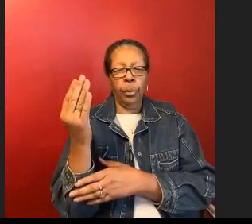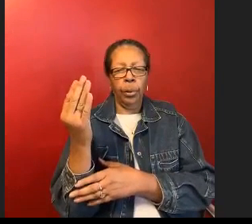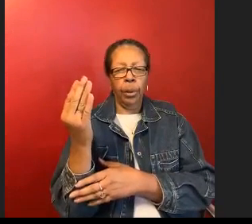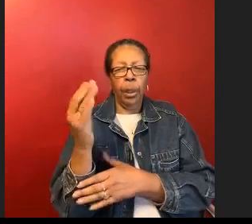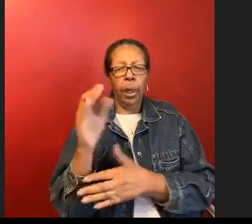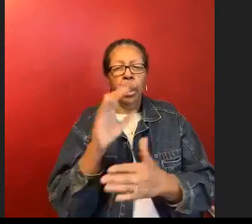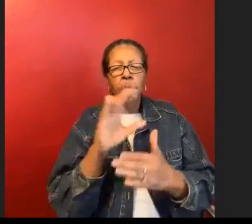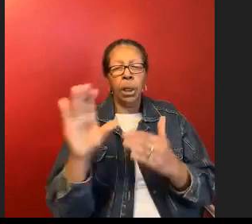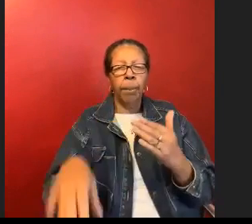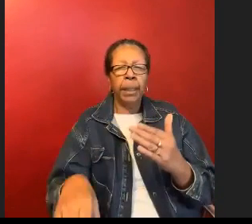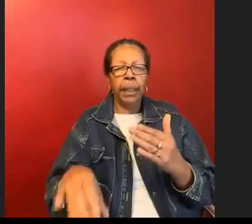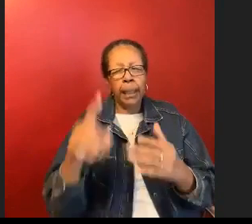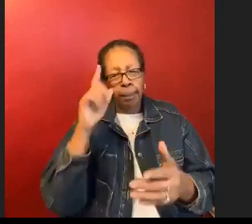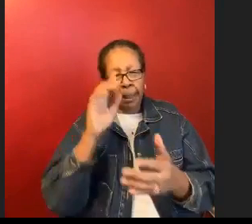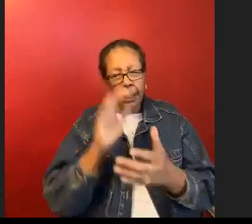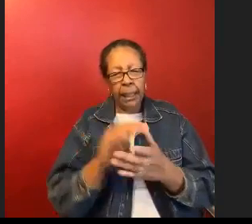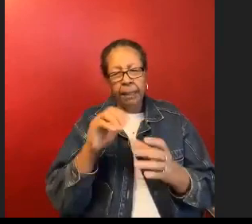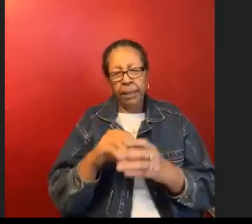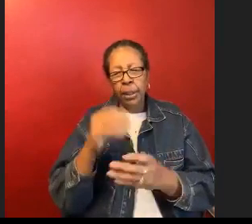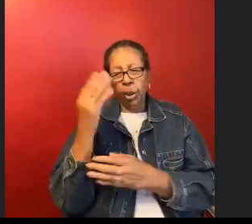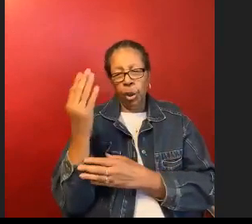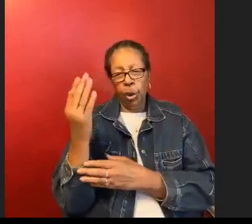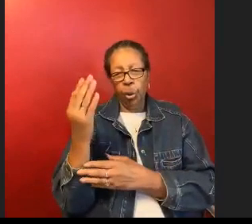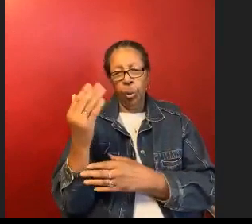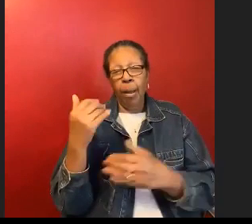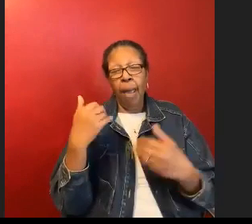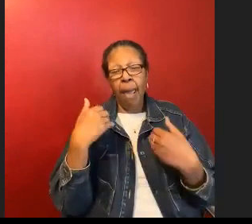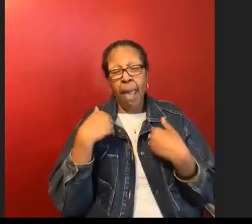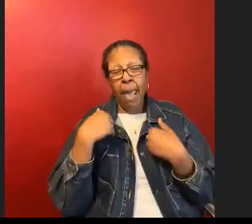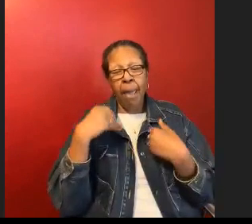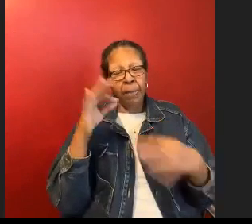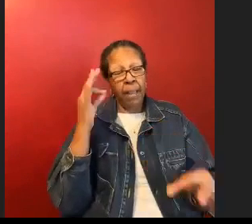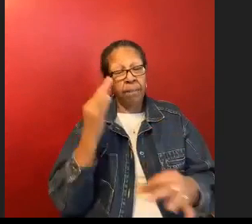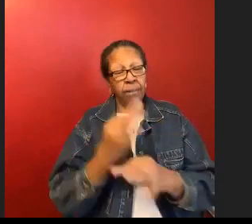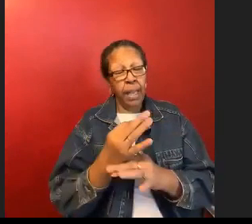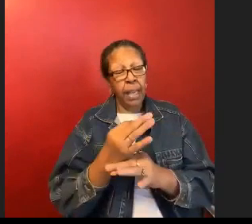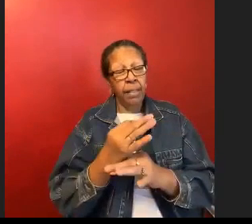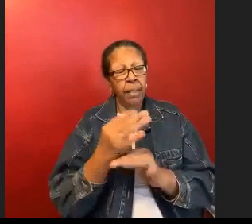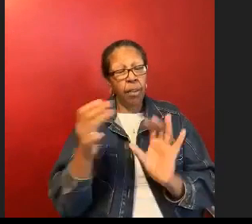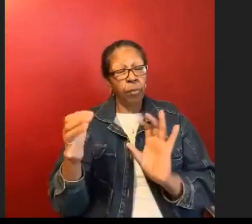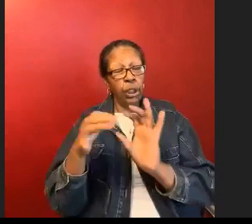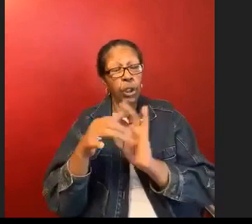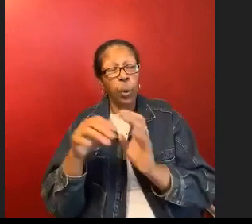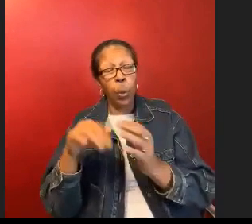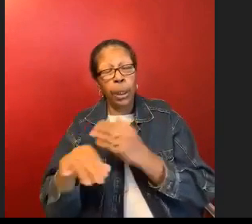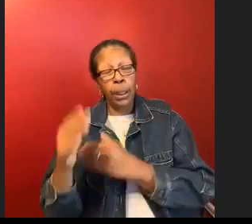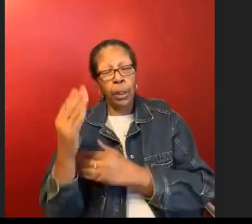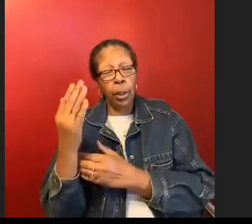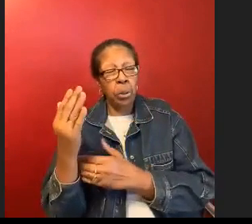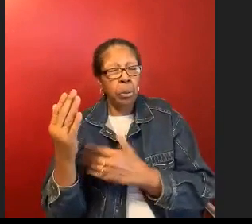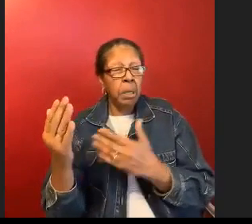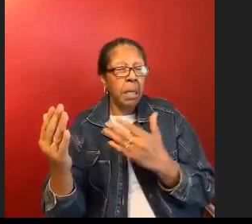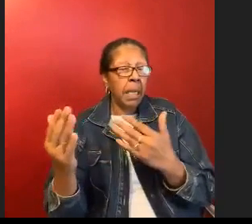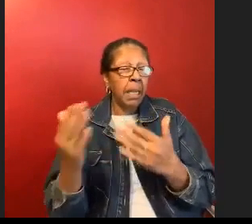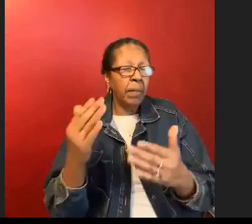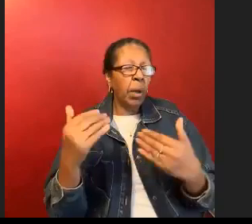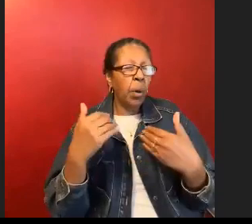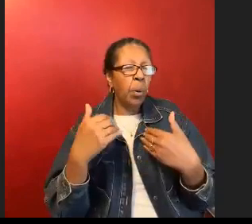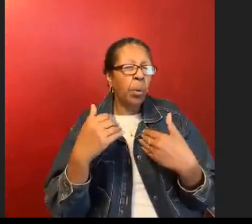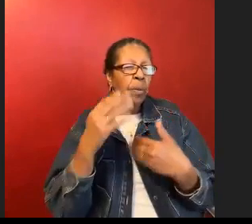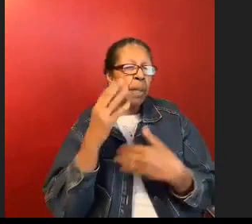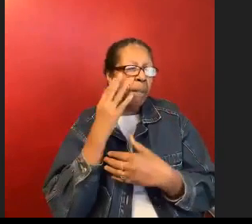believe in you, have their faith restored in you, even if they have